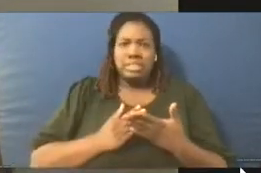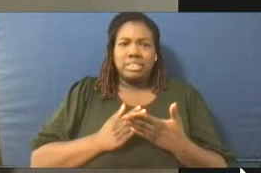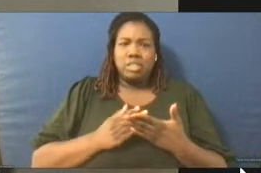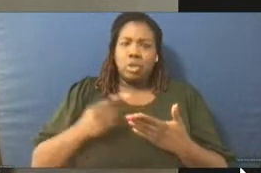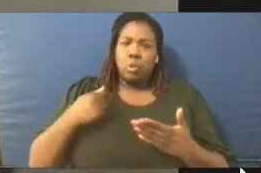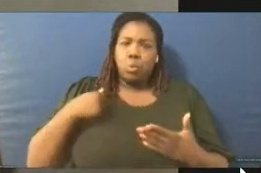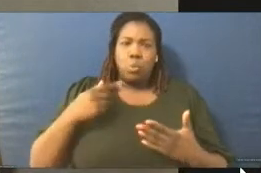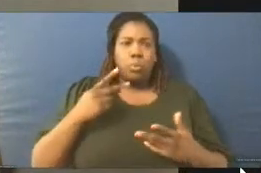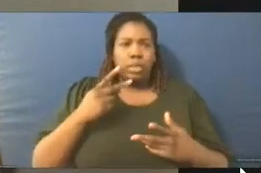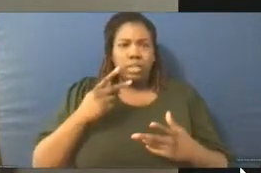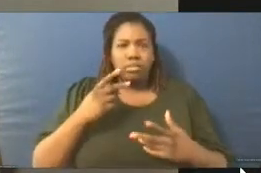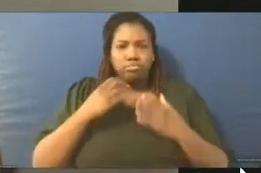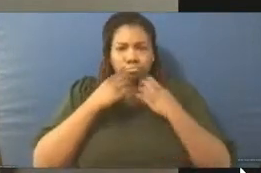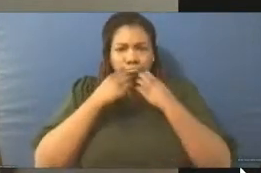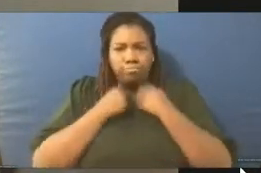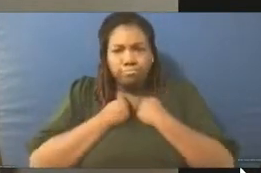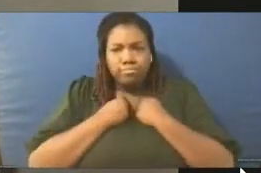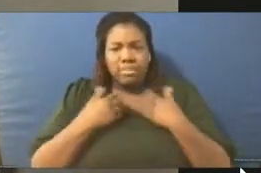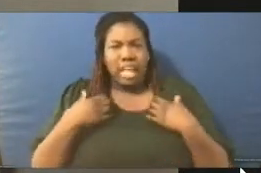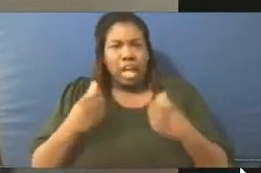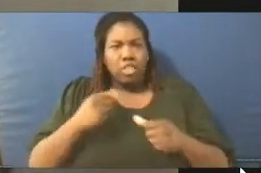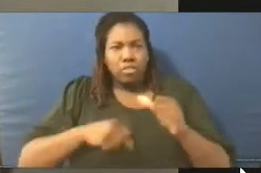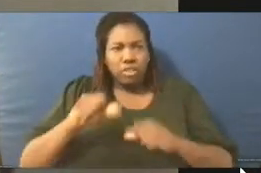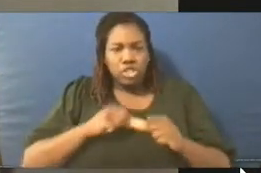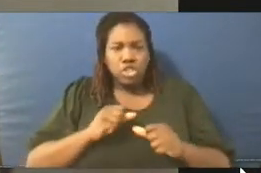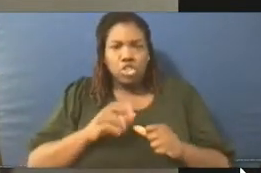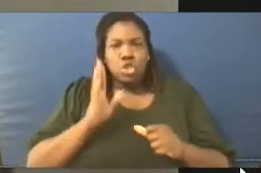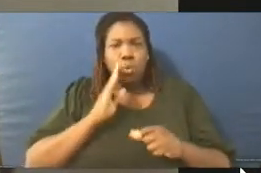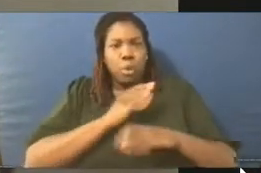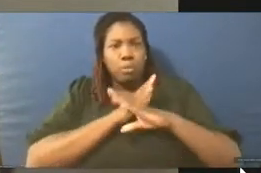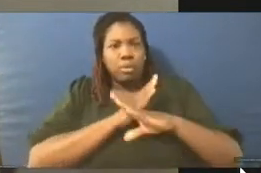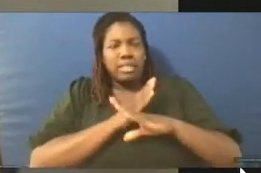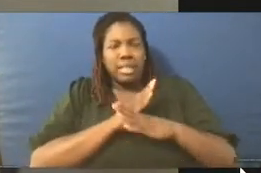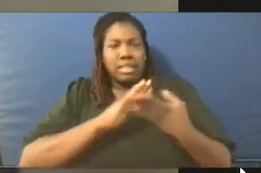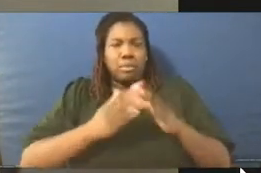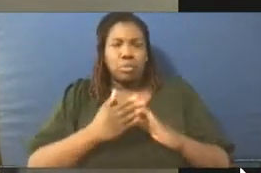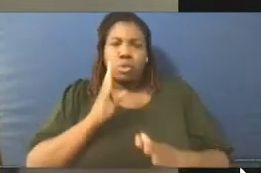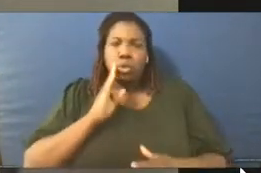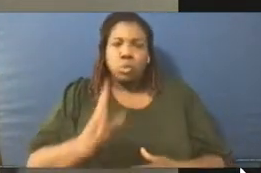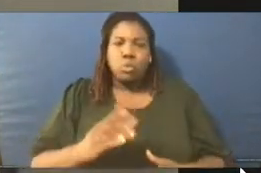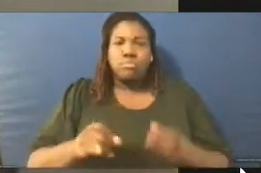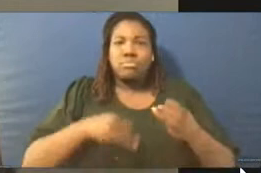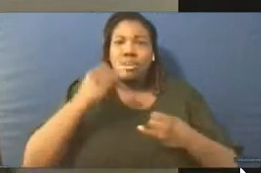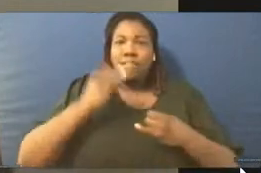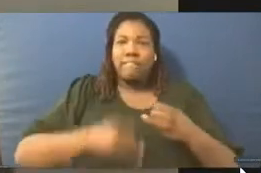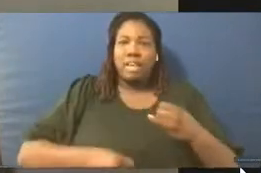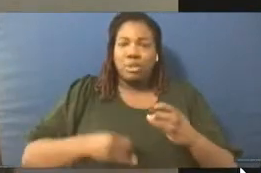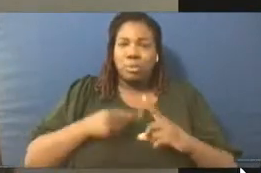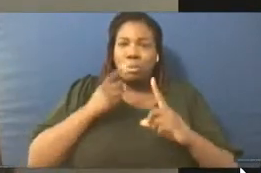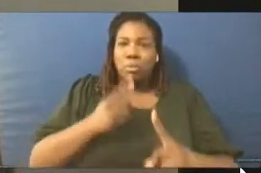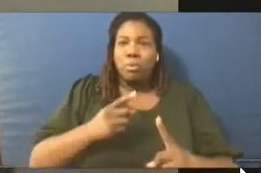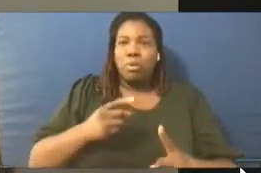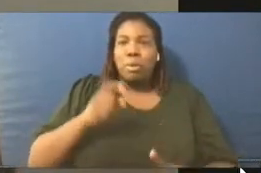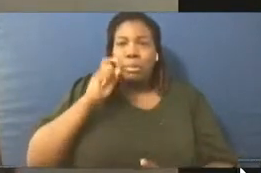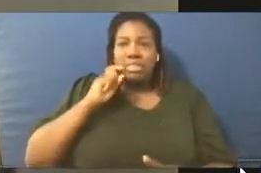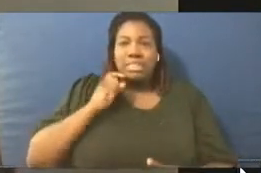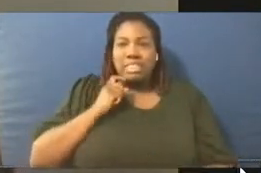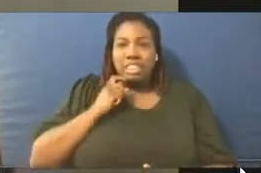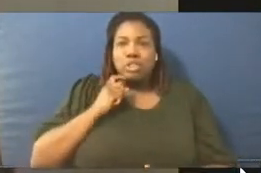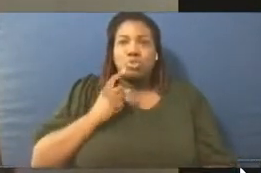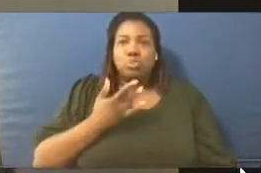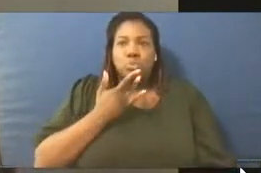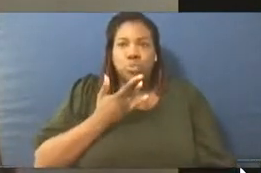each other and will do whatever we can to protect our community. Finally, because sexual orientation and